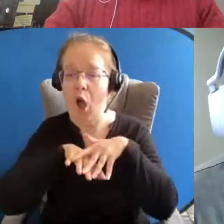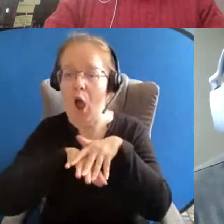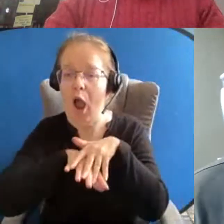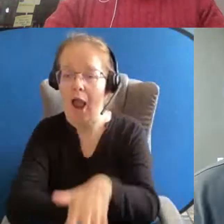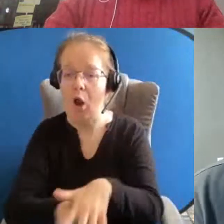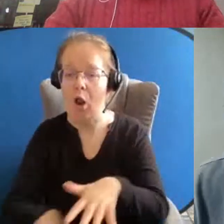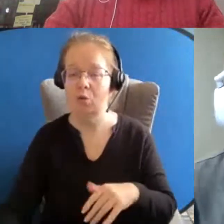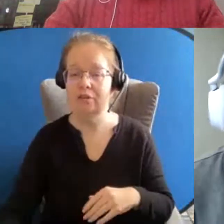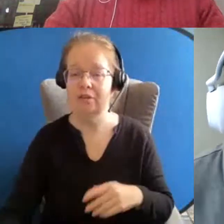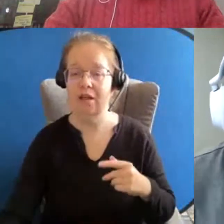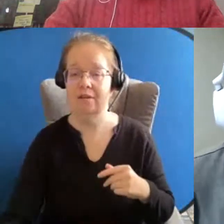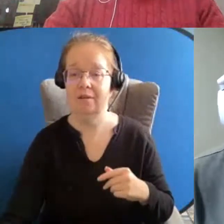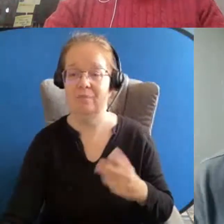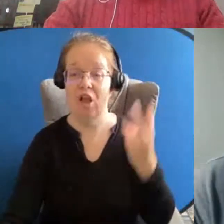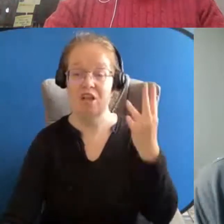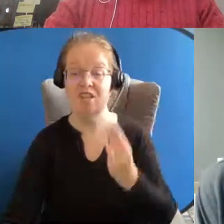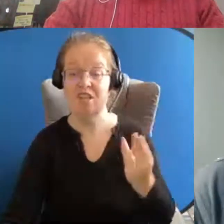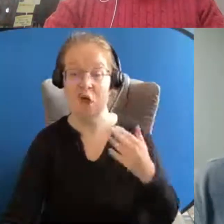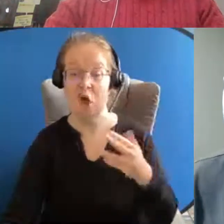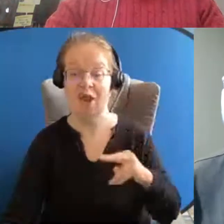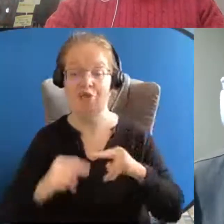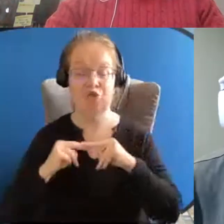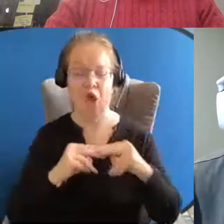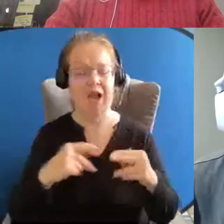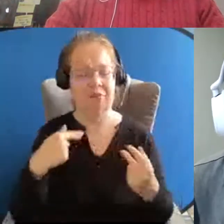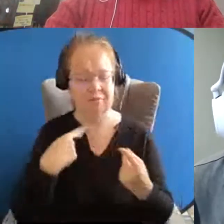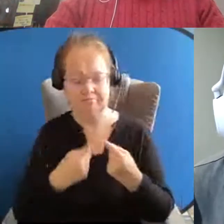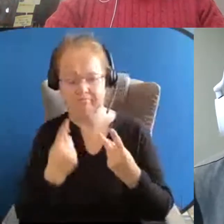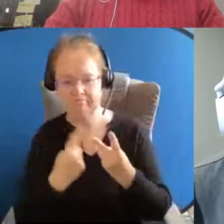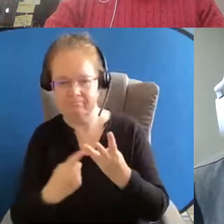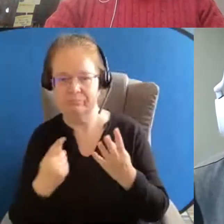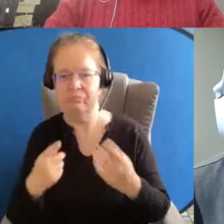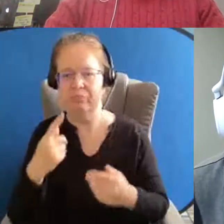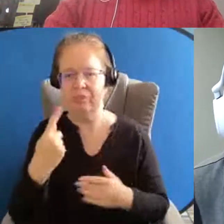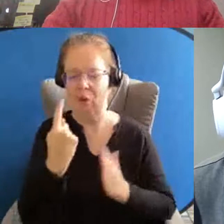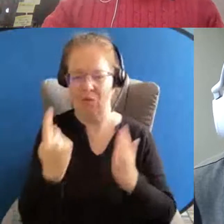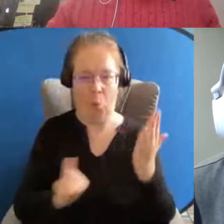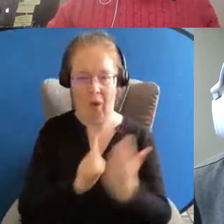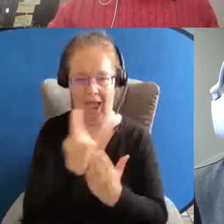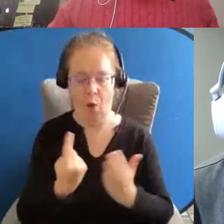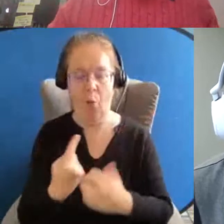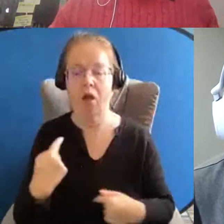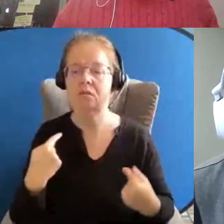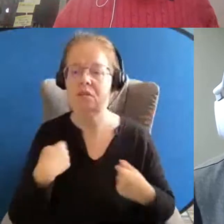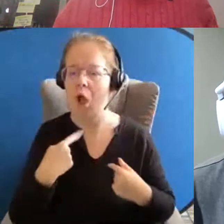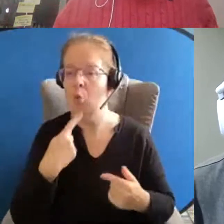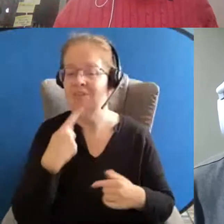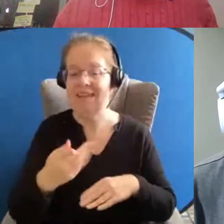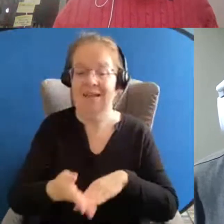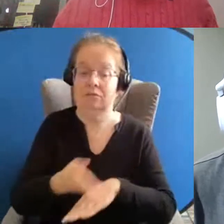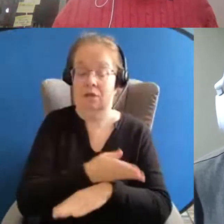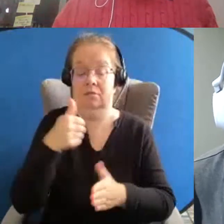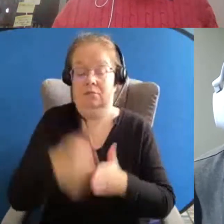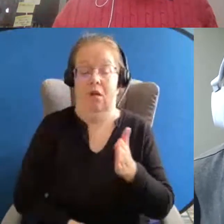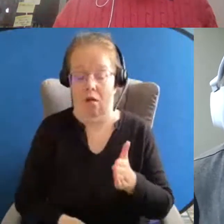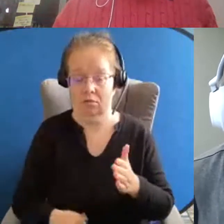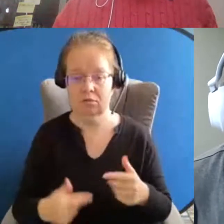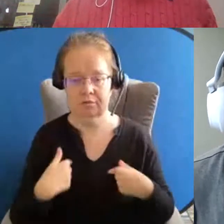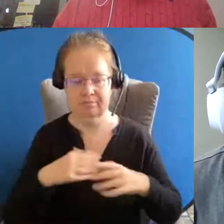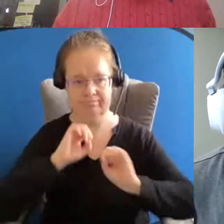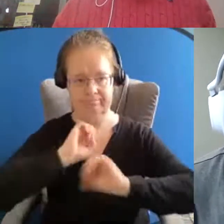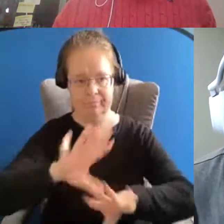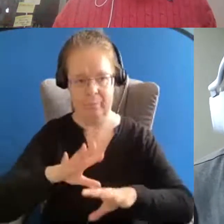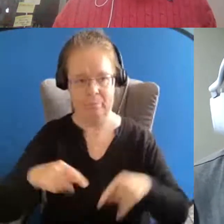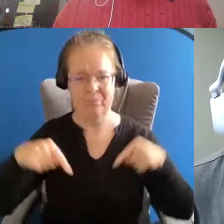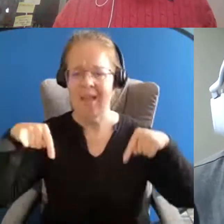11 and beyond. We've got a few other things we're going to throw in the mix over the next hour. I'm just going to say at the very start of this session,